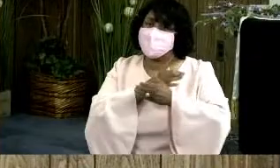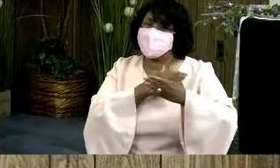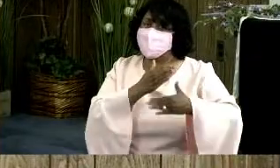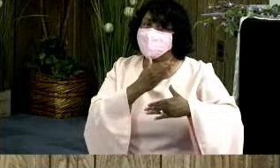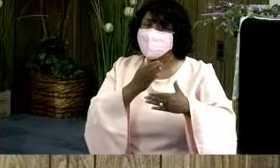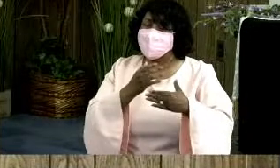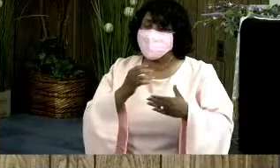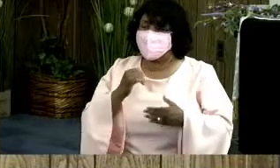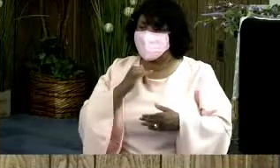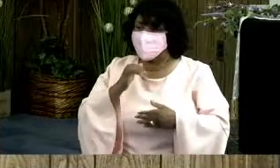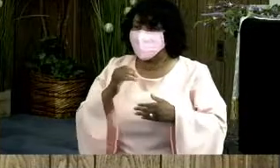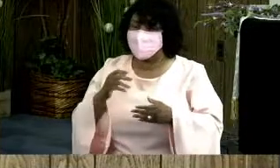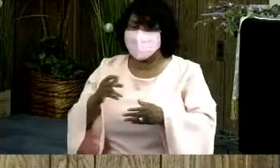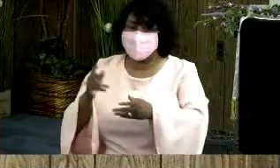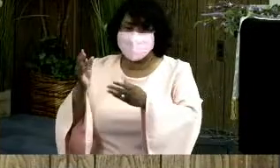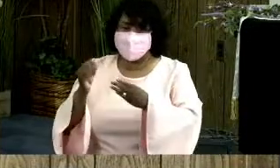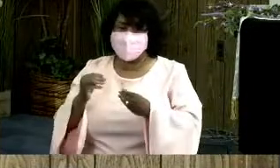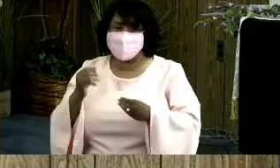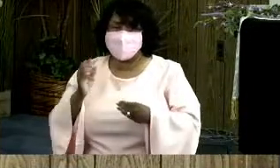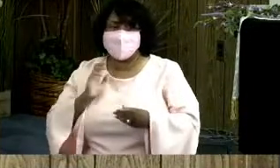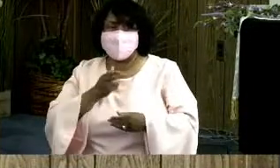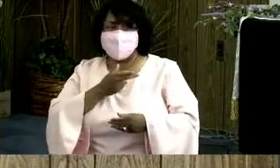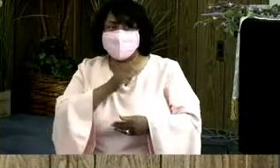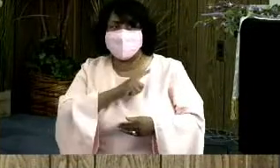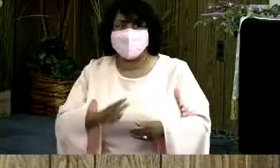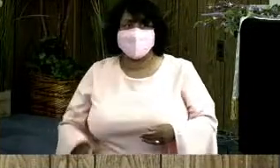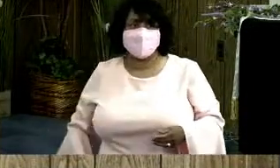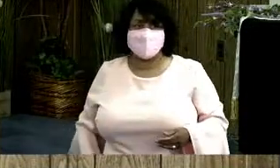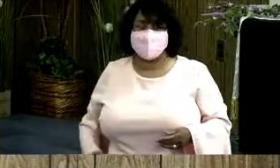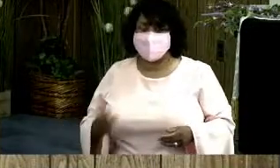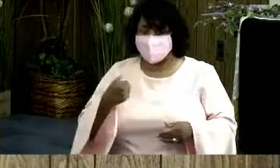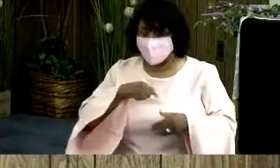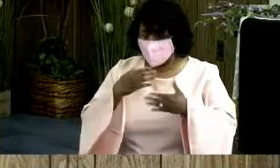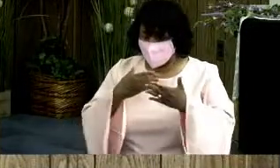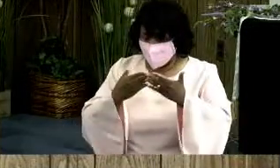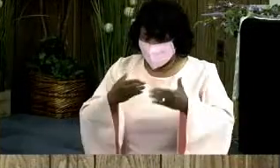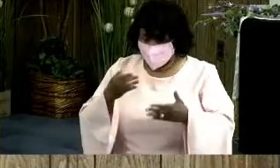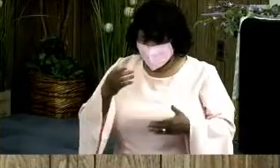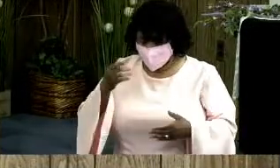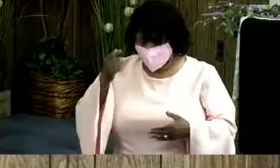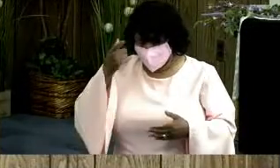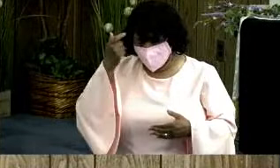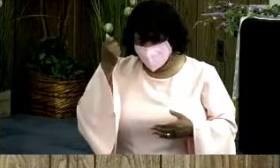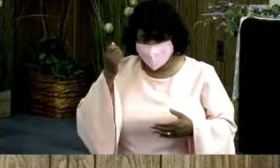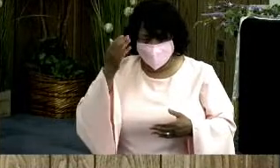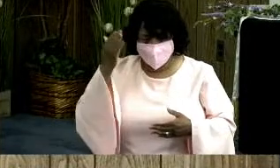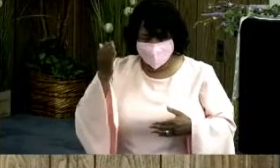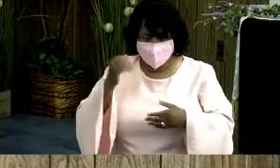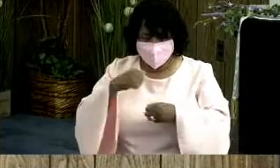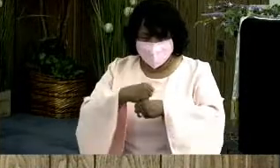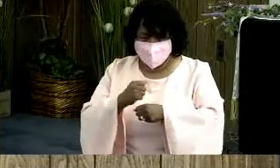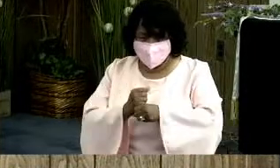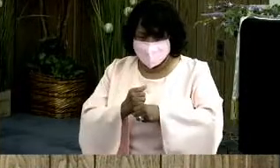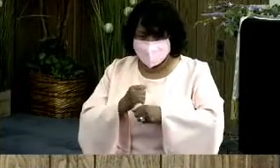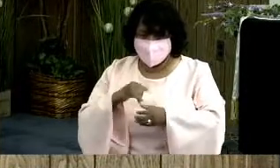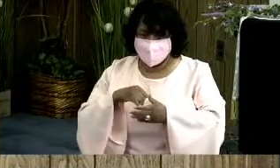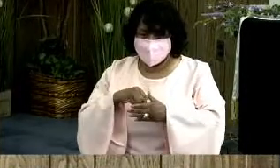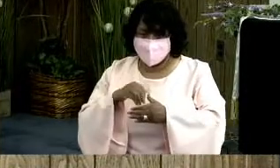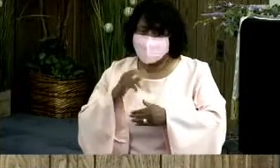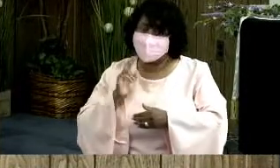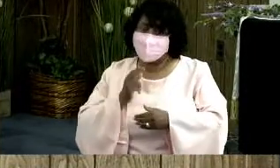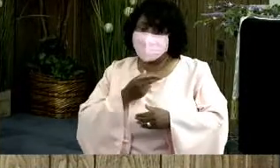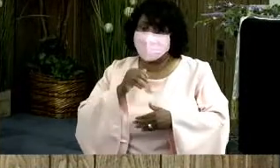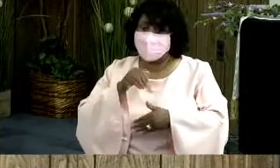We thank you because you made us in your image for your glory.